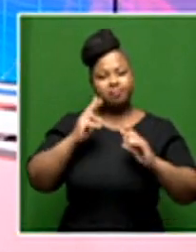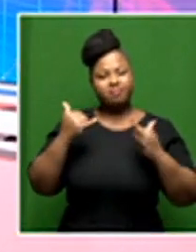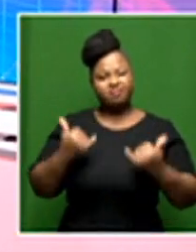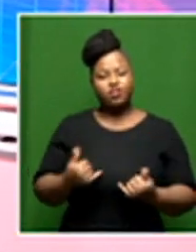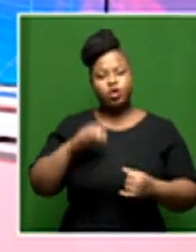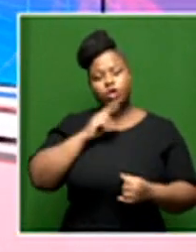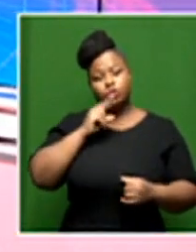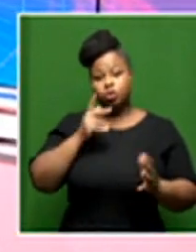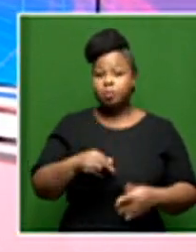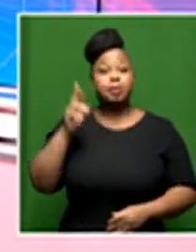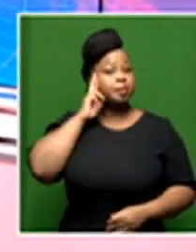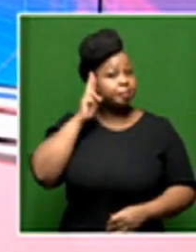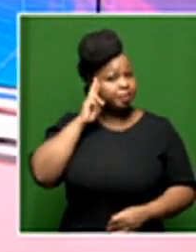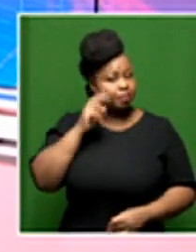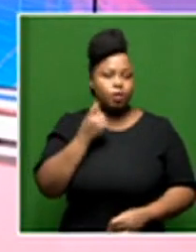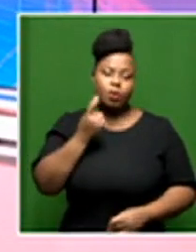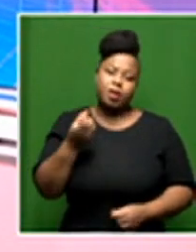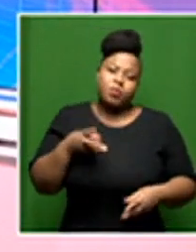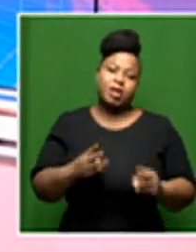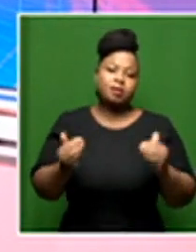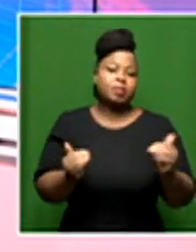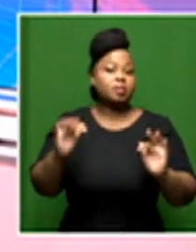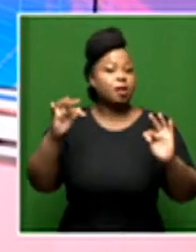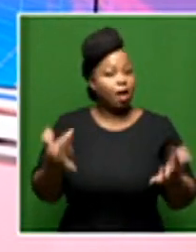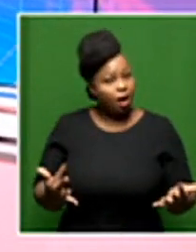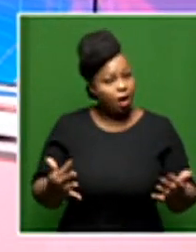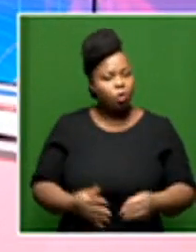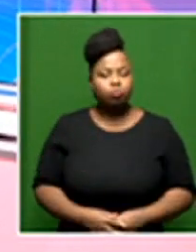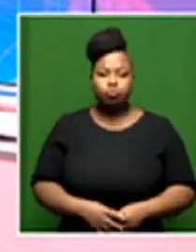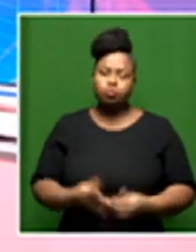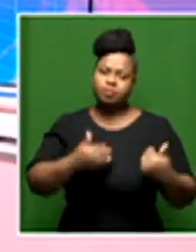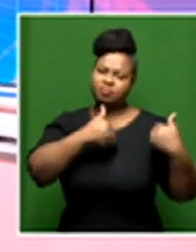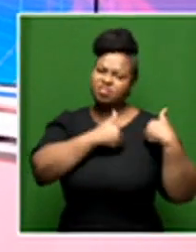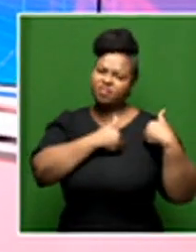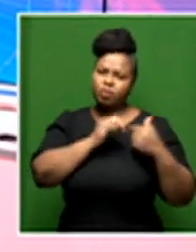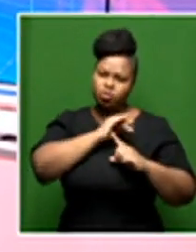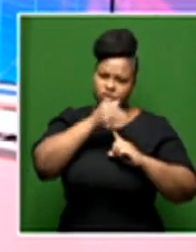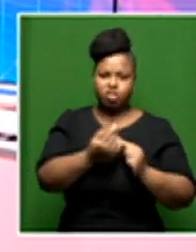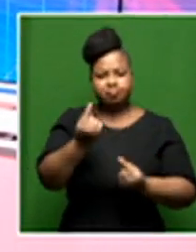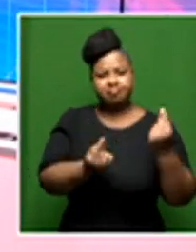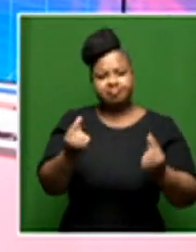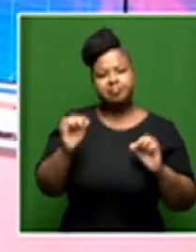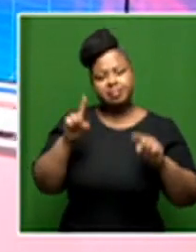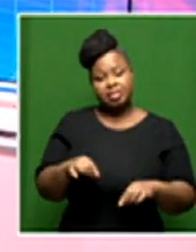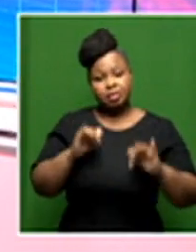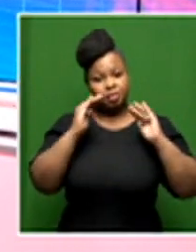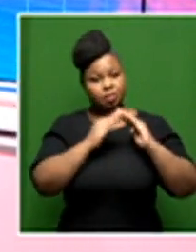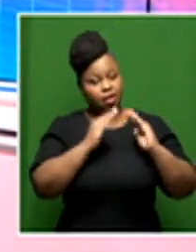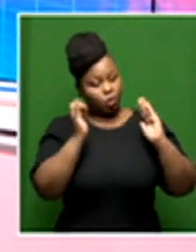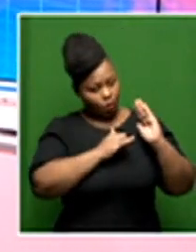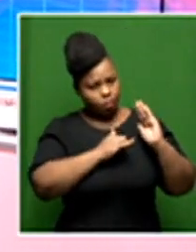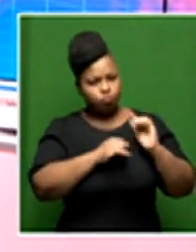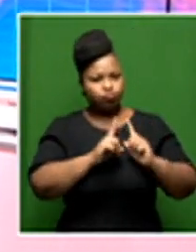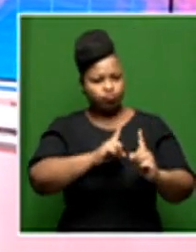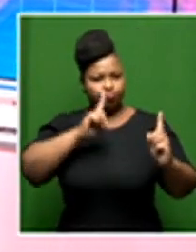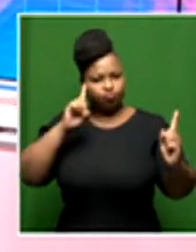watching Health Talk. Don't forget, the only way to manage this pandemic is if we all play safe and protect each other. Stay at